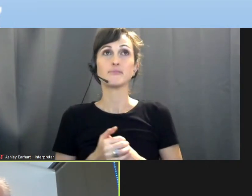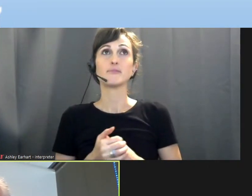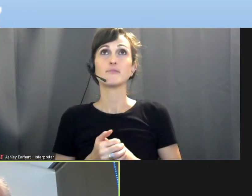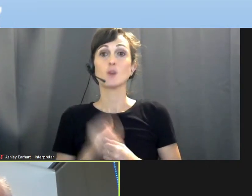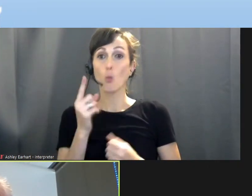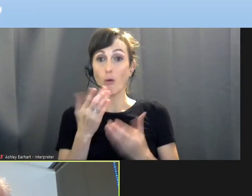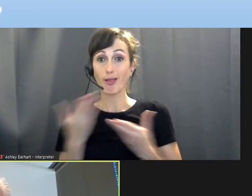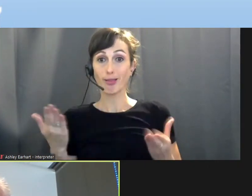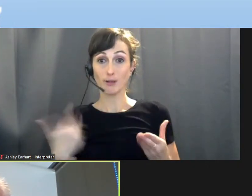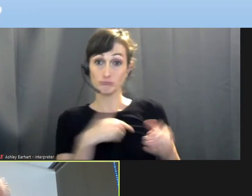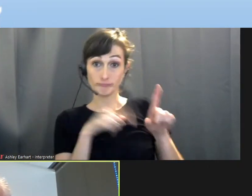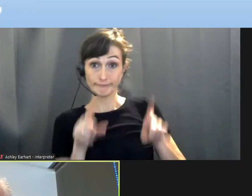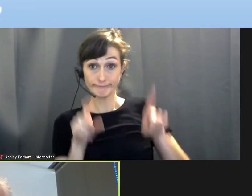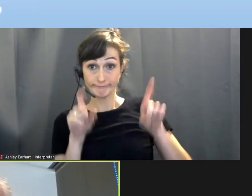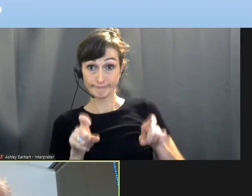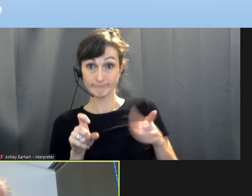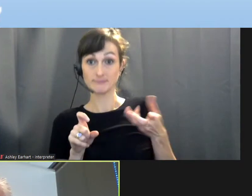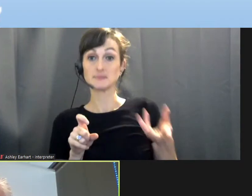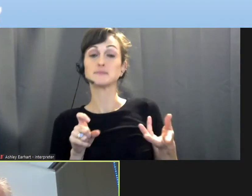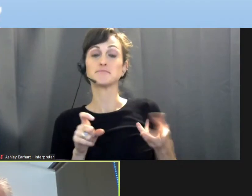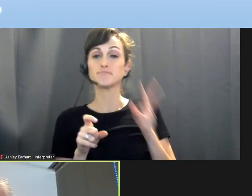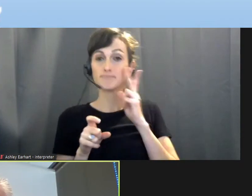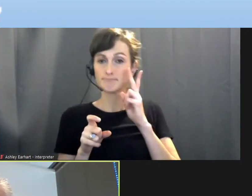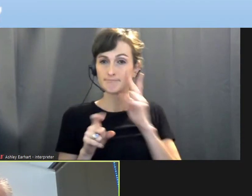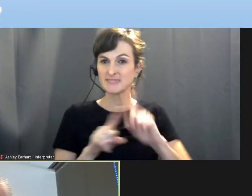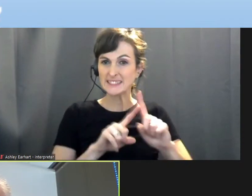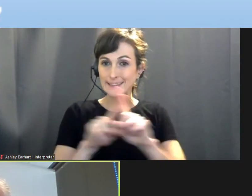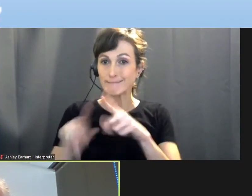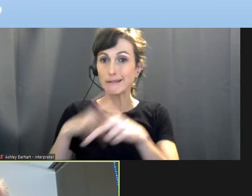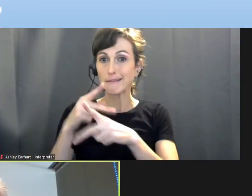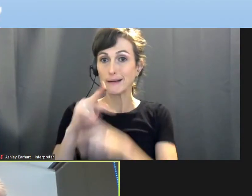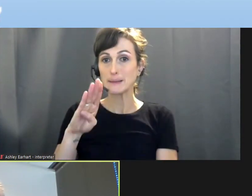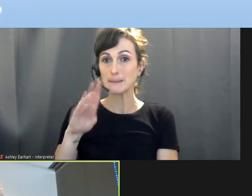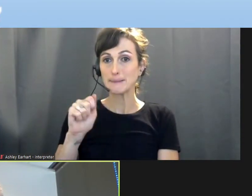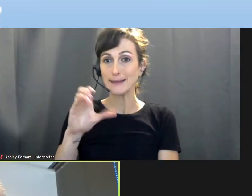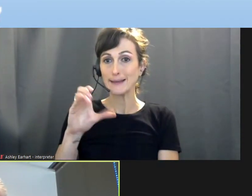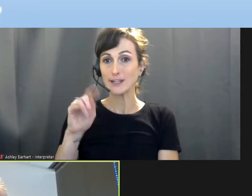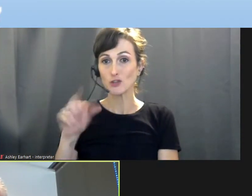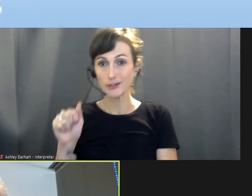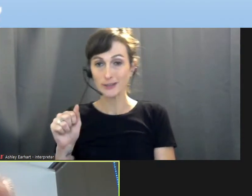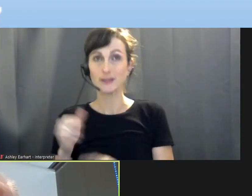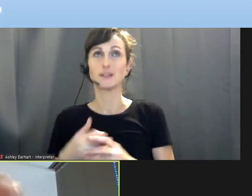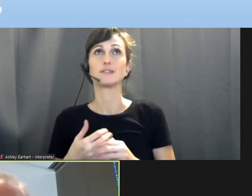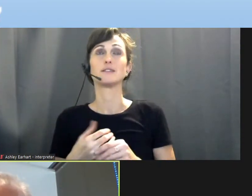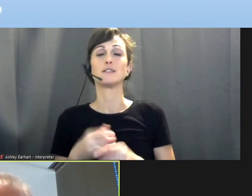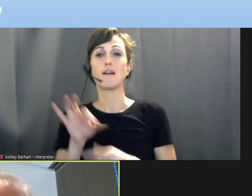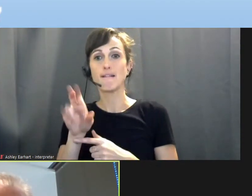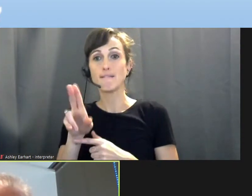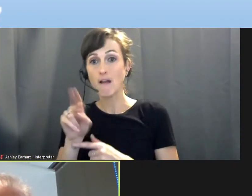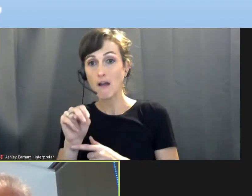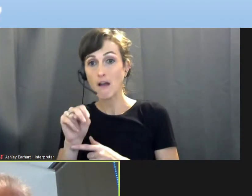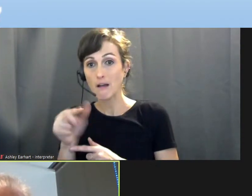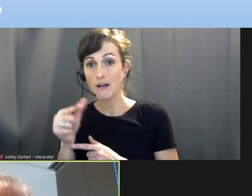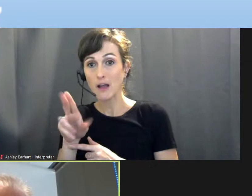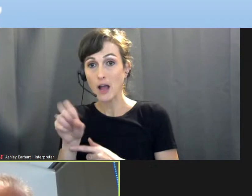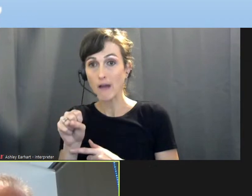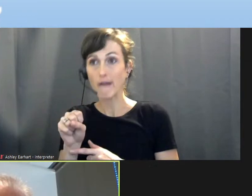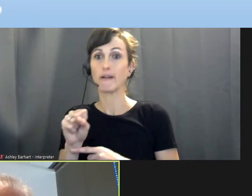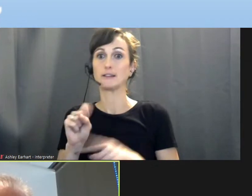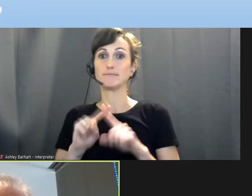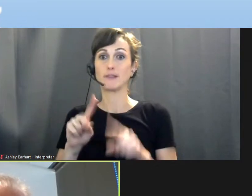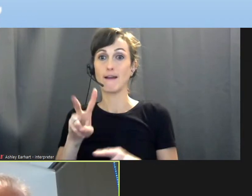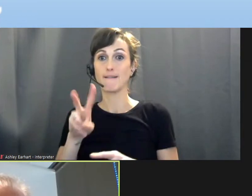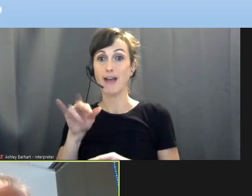things we test for is we test for a lot of different bacterias and funguses and viruses such